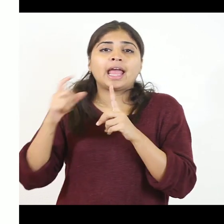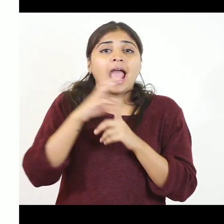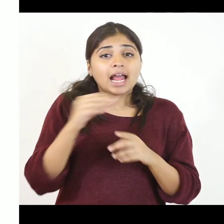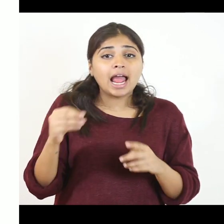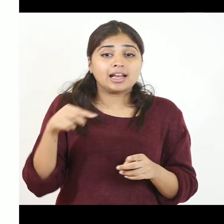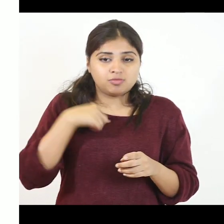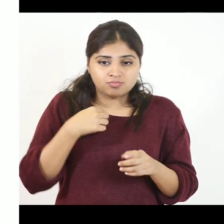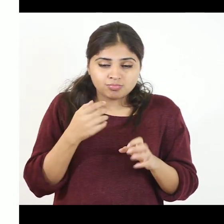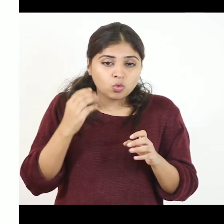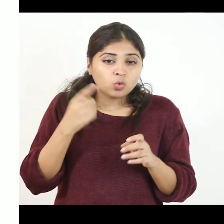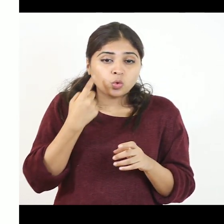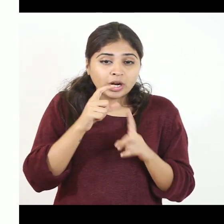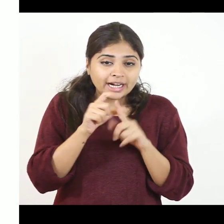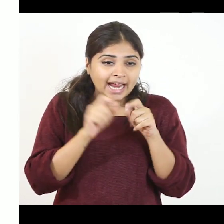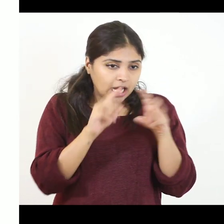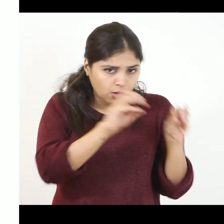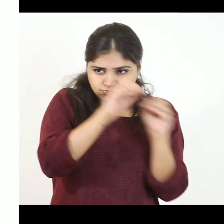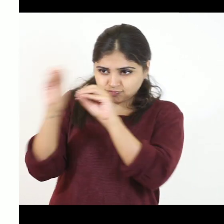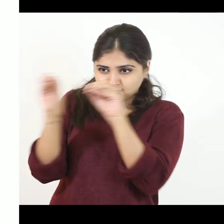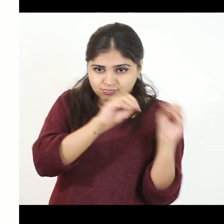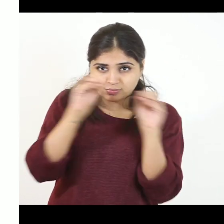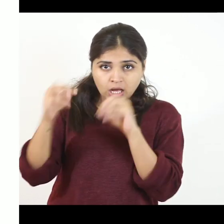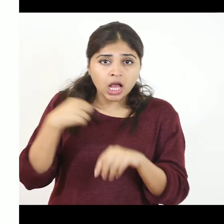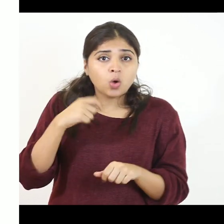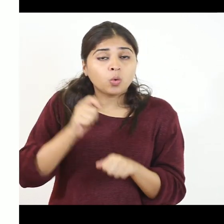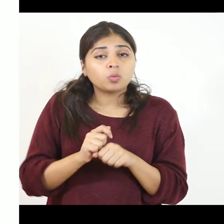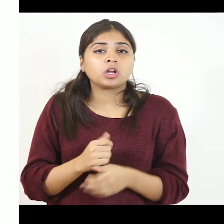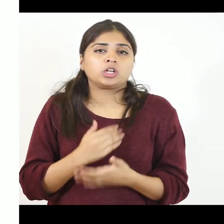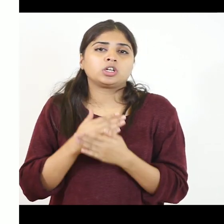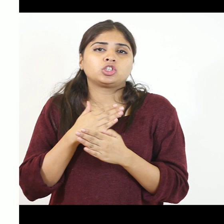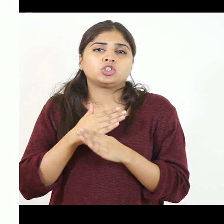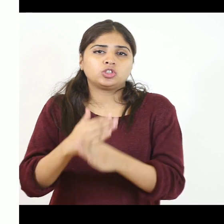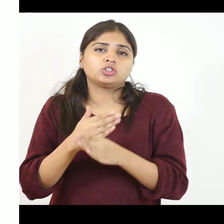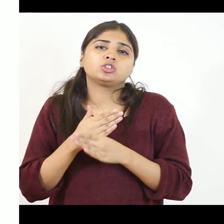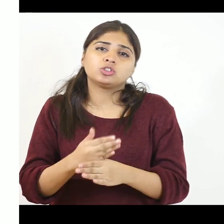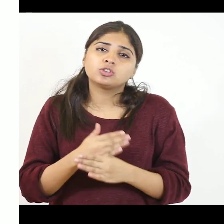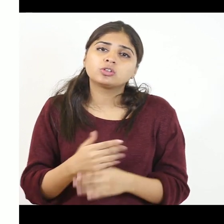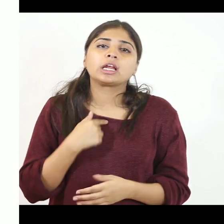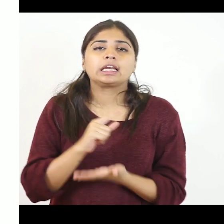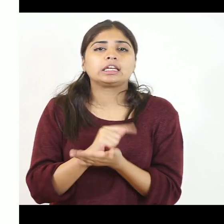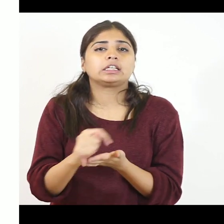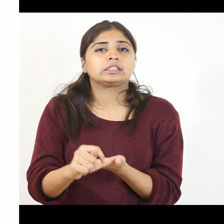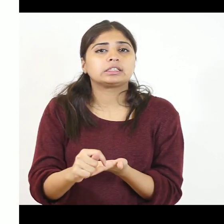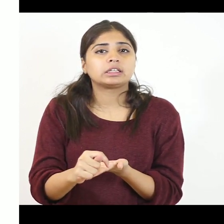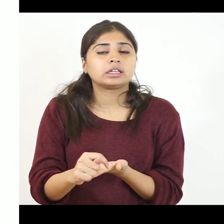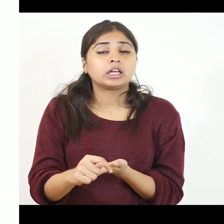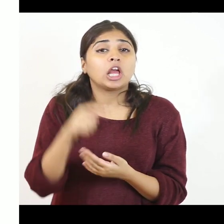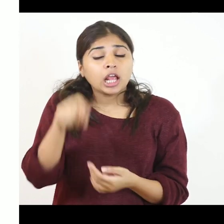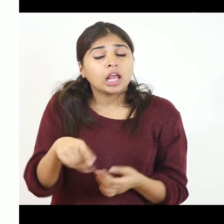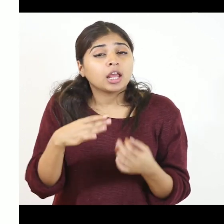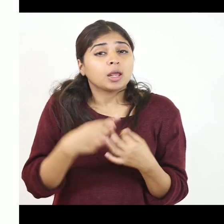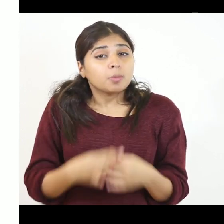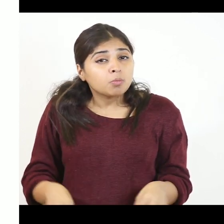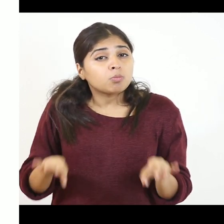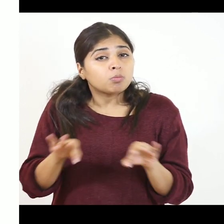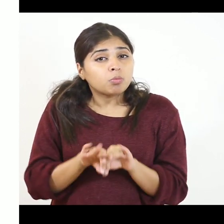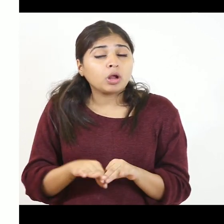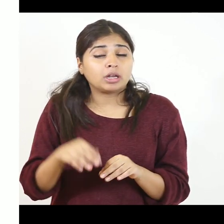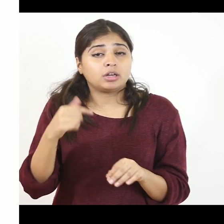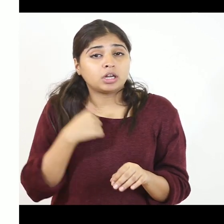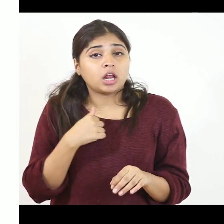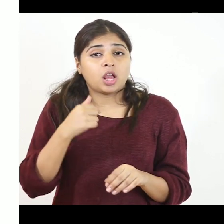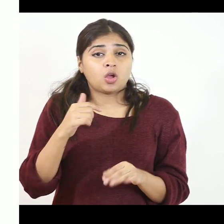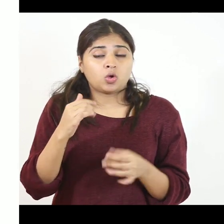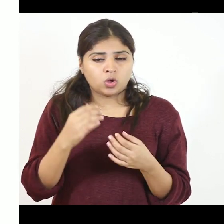operator before sharing his information. It's crucial for the data entry operator to maintain that trust